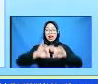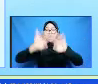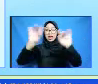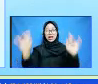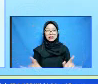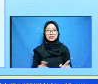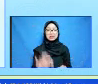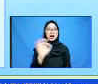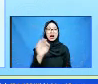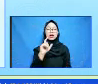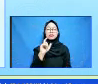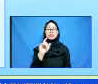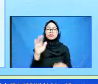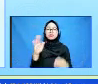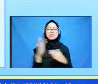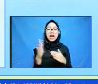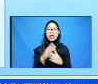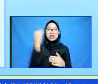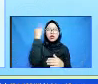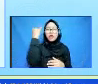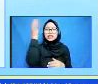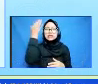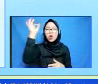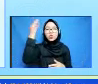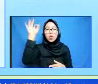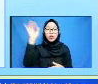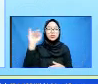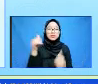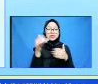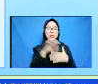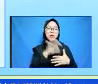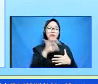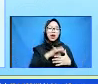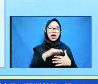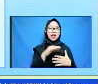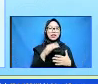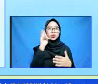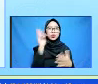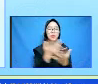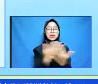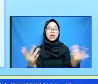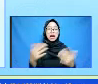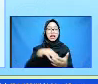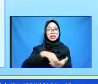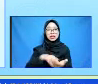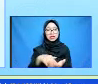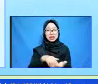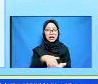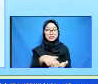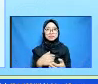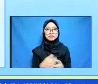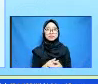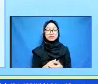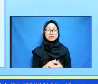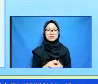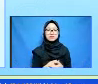underrepresented, and also vulnerable communities. And measure the impact. So if needed, adjust if needed.